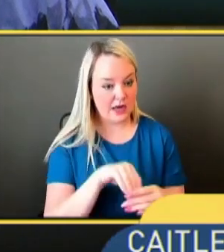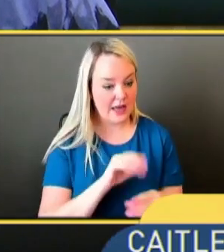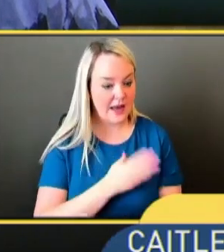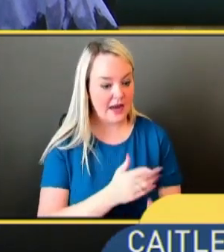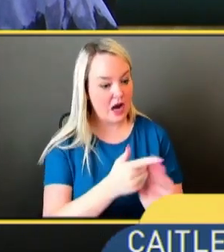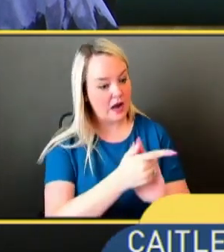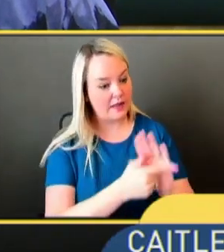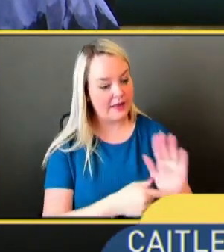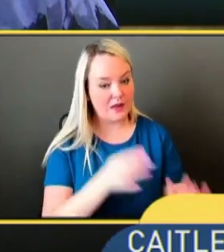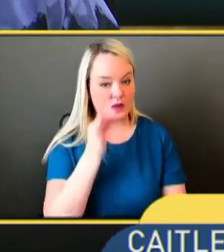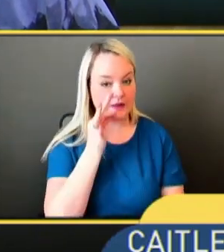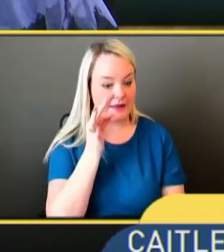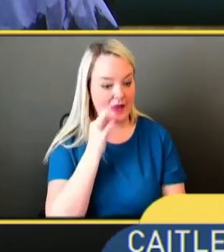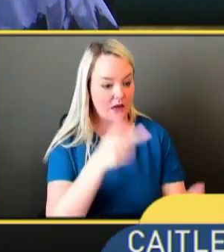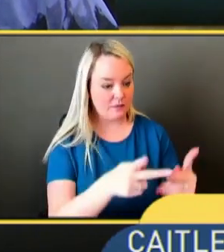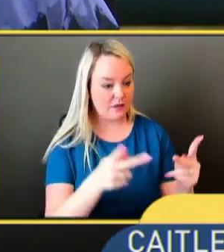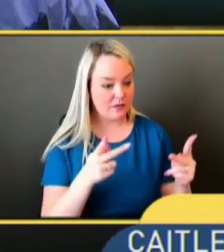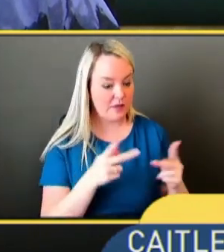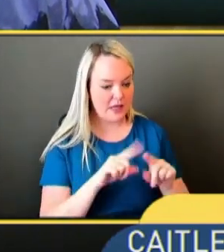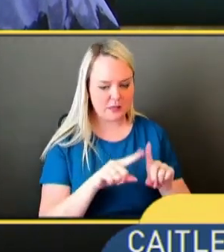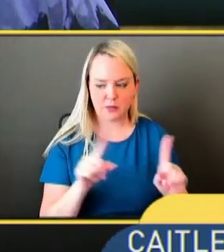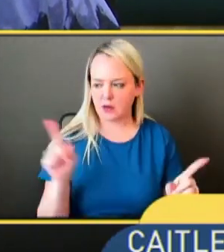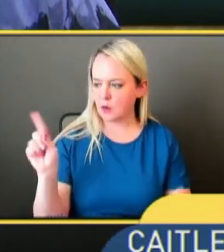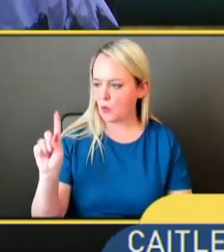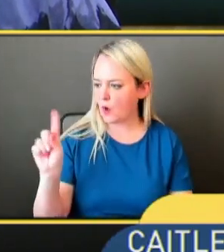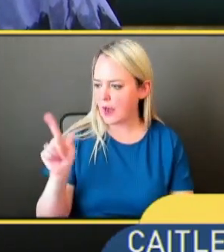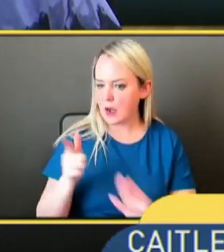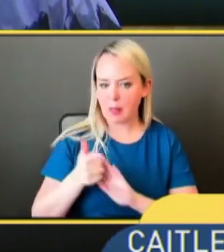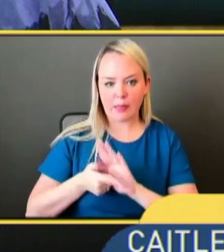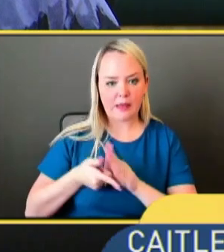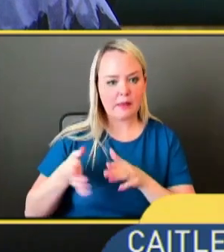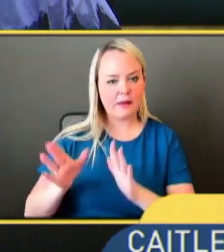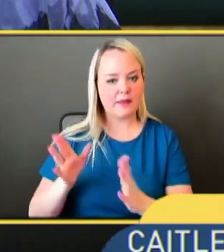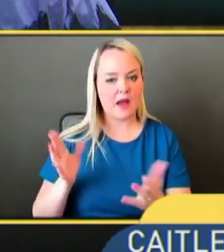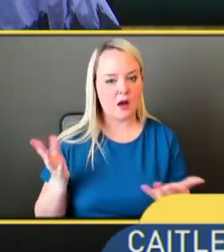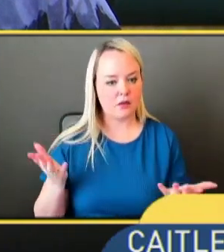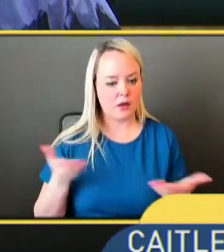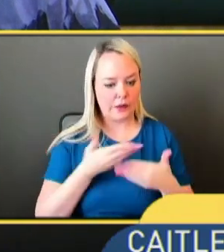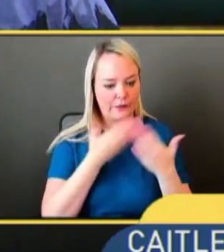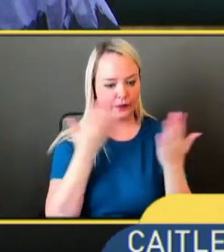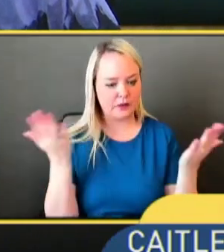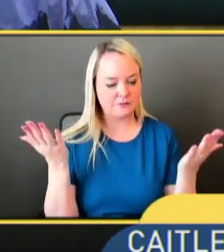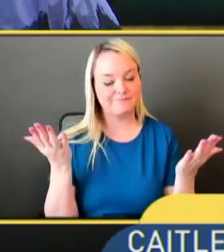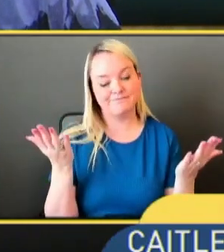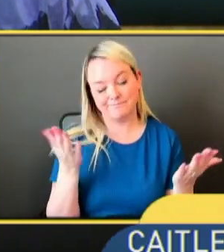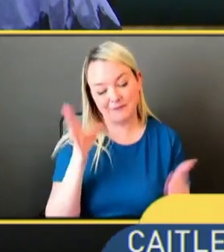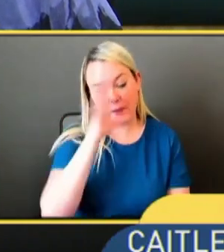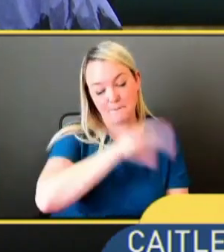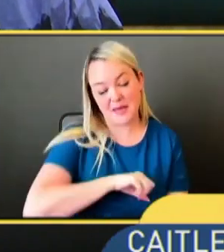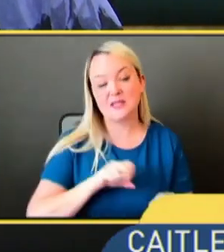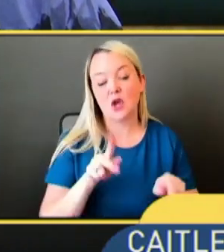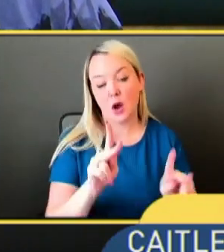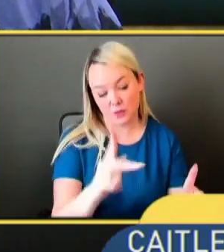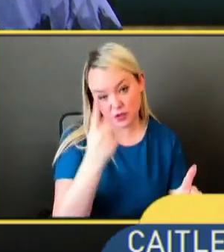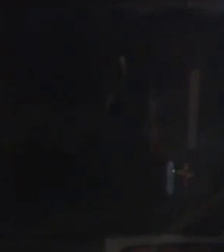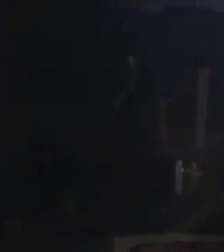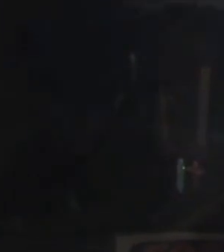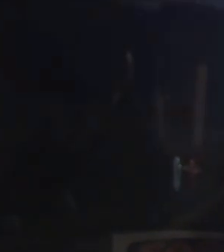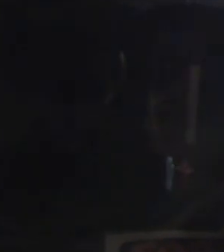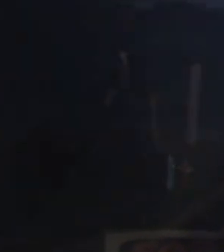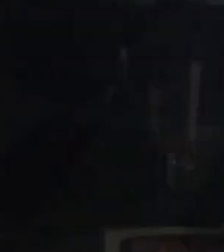to participate and having no legal way to do that. I think it would be a missed opportunity economically for our state